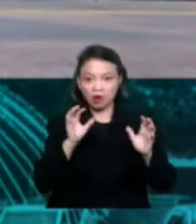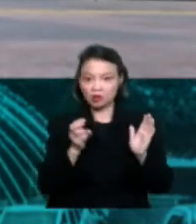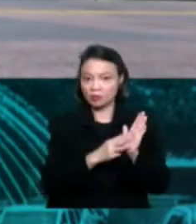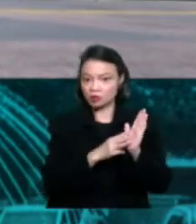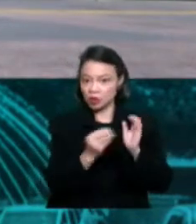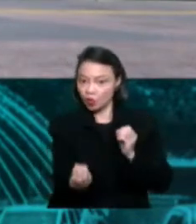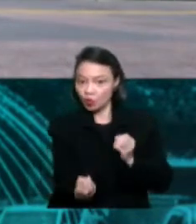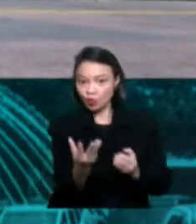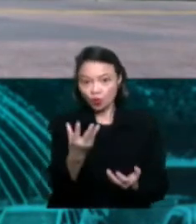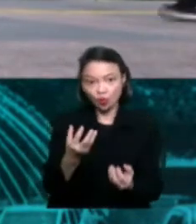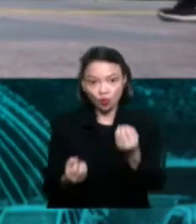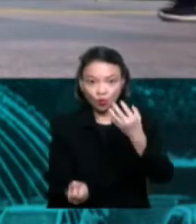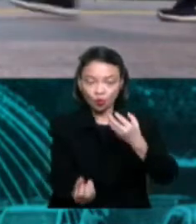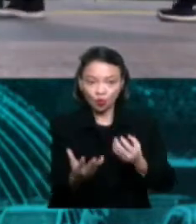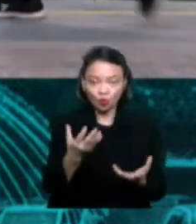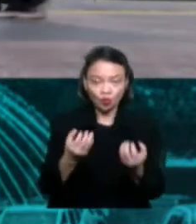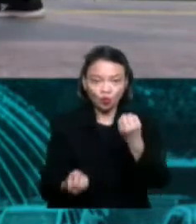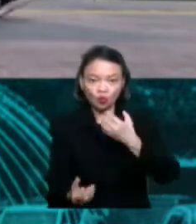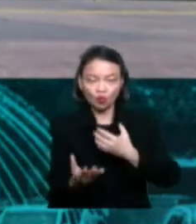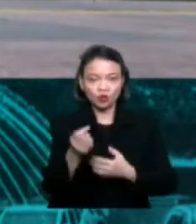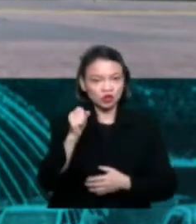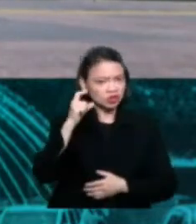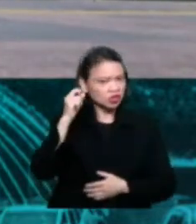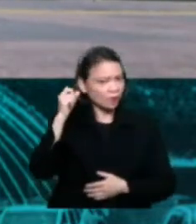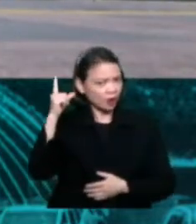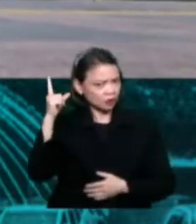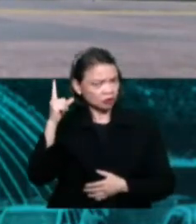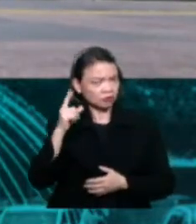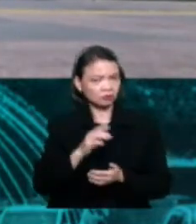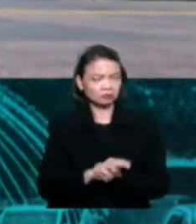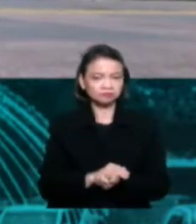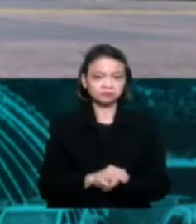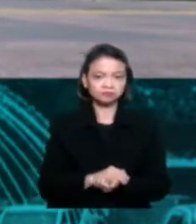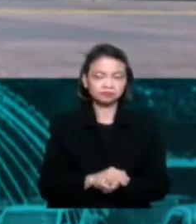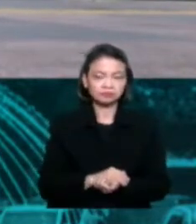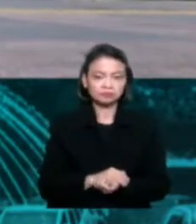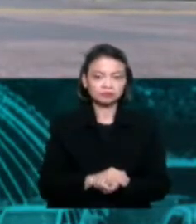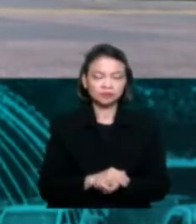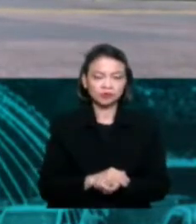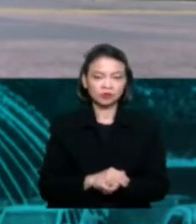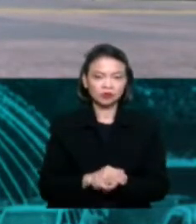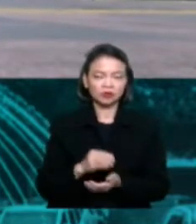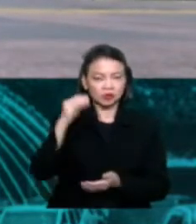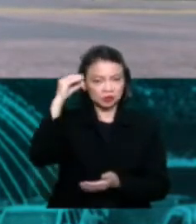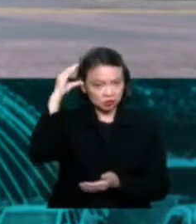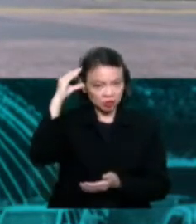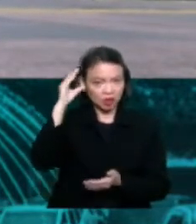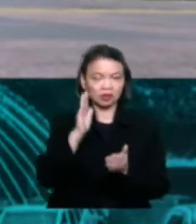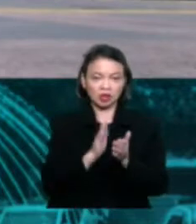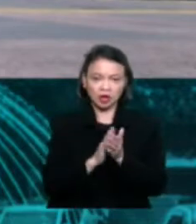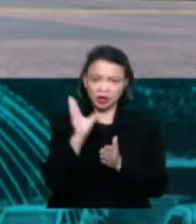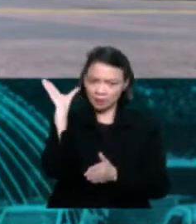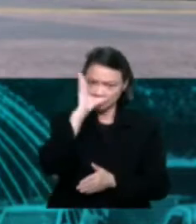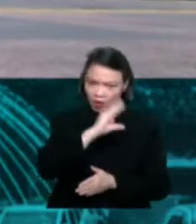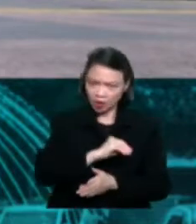the day and during the night, we have different number of people. And also